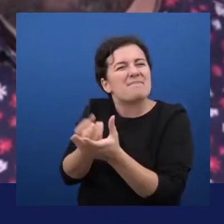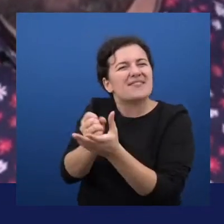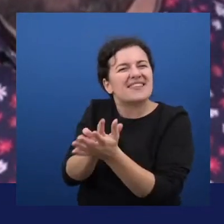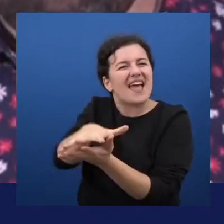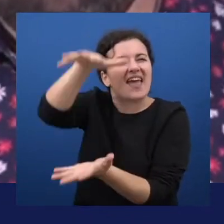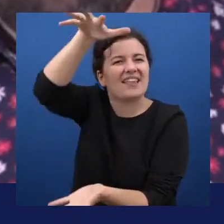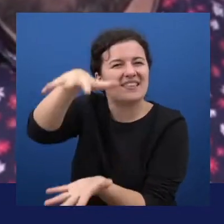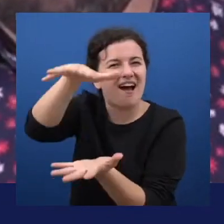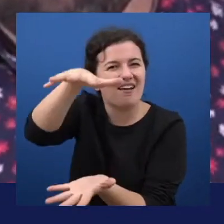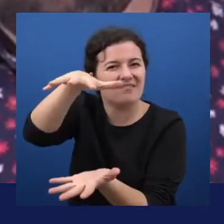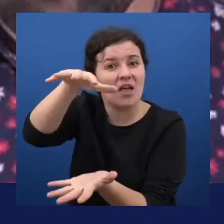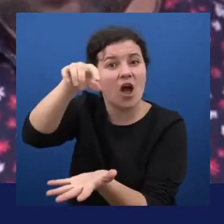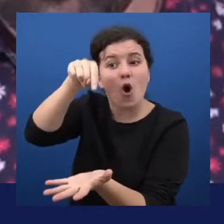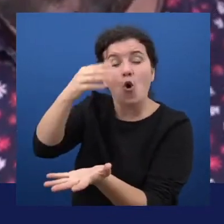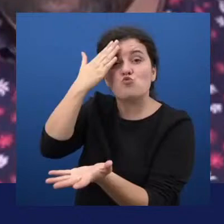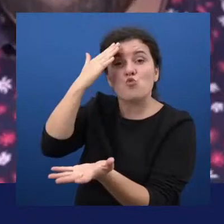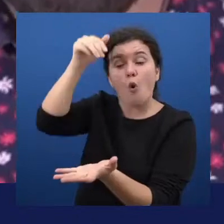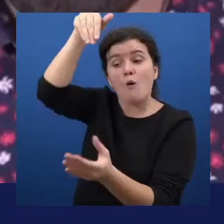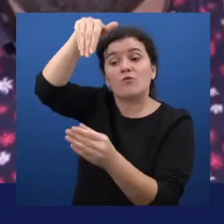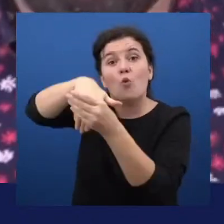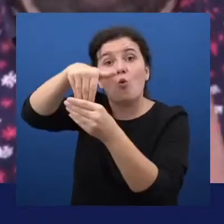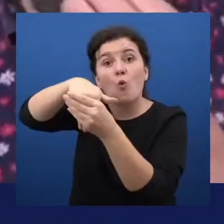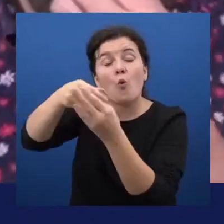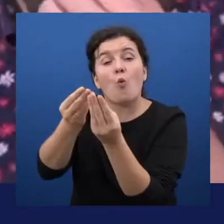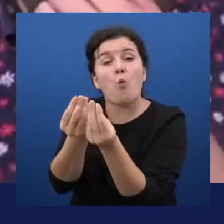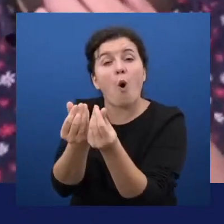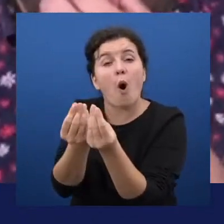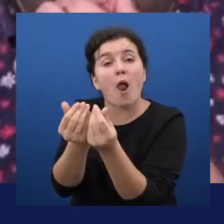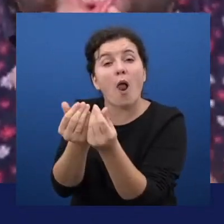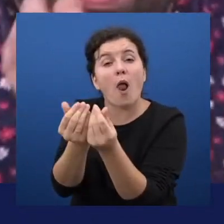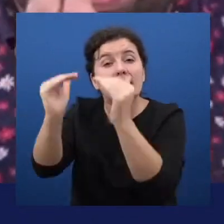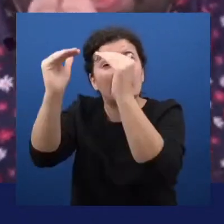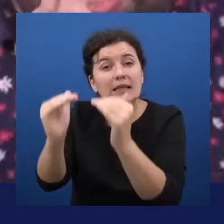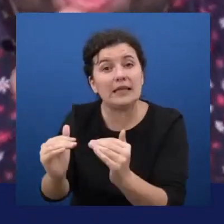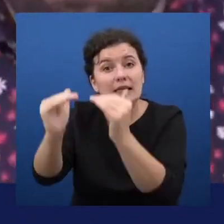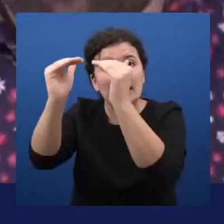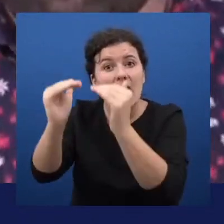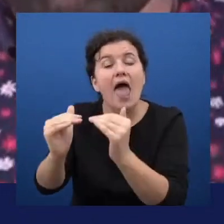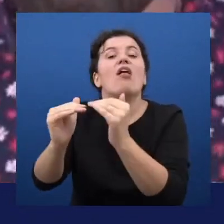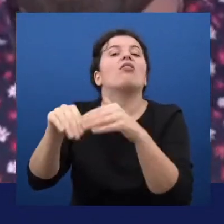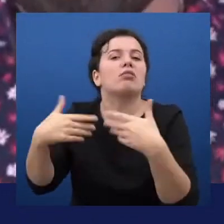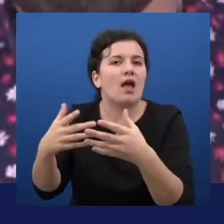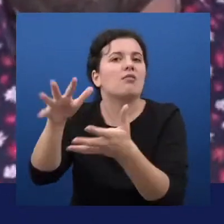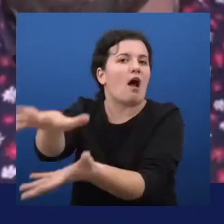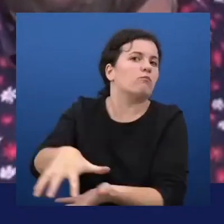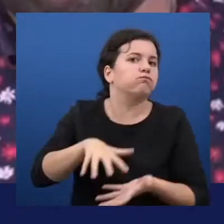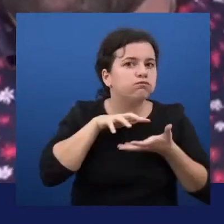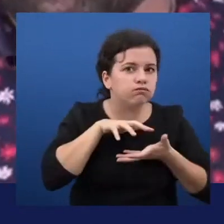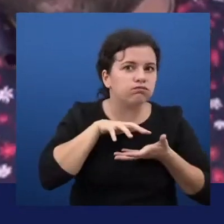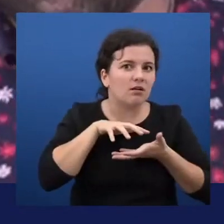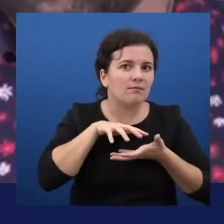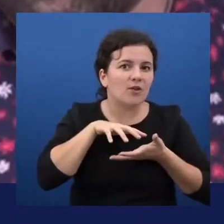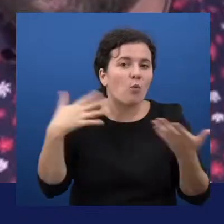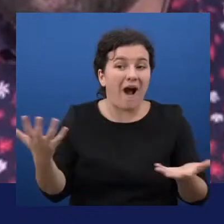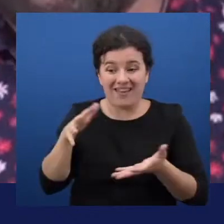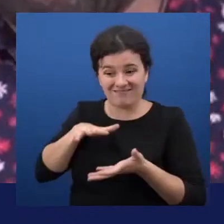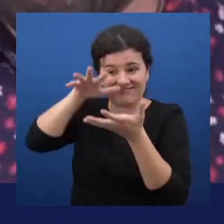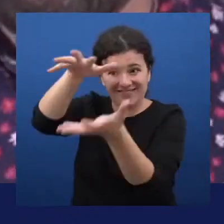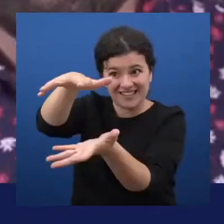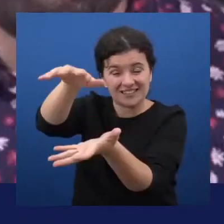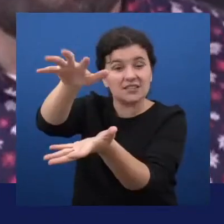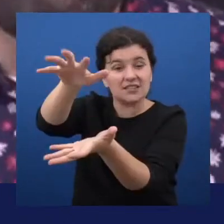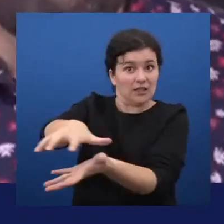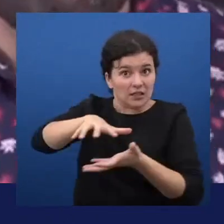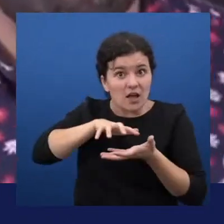content. Because then ultimately these models would be manifestations of the sources of information. And so if we qualify the sources